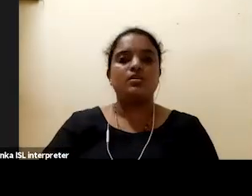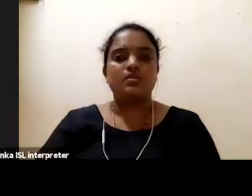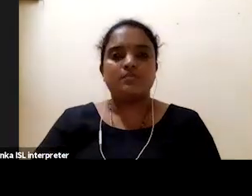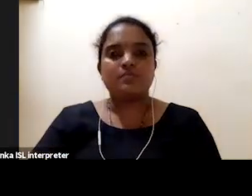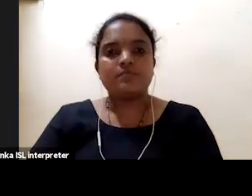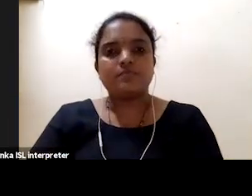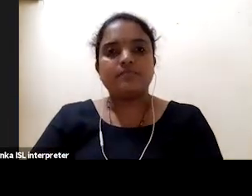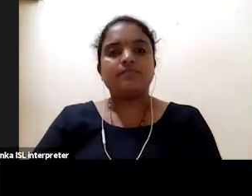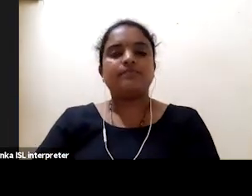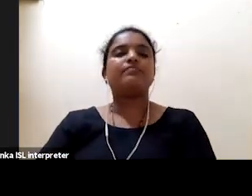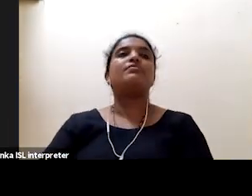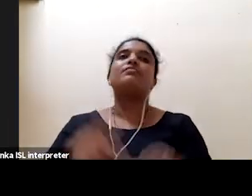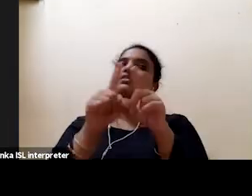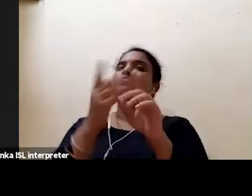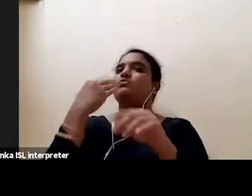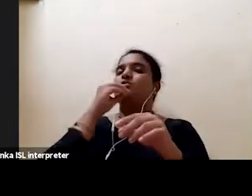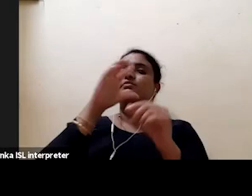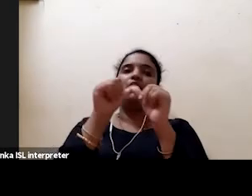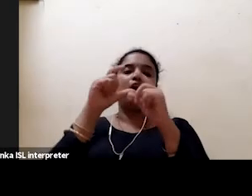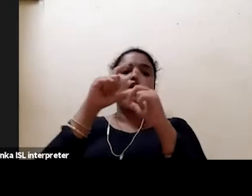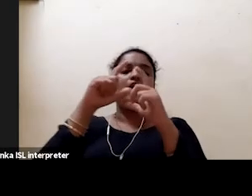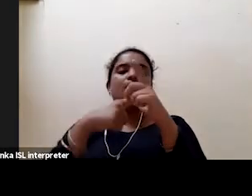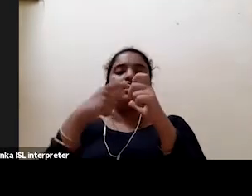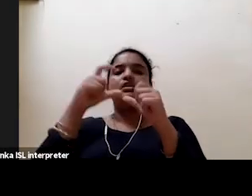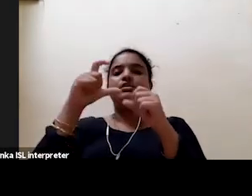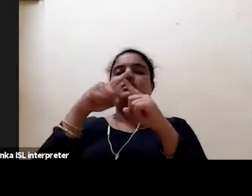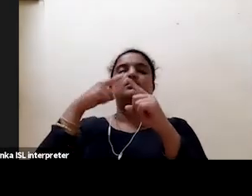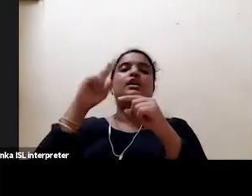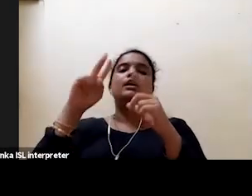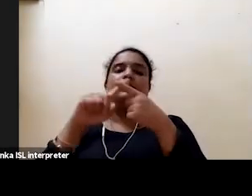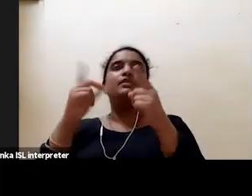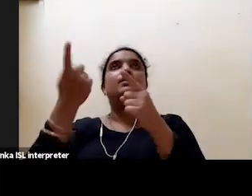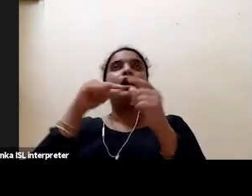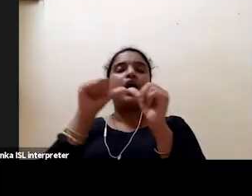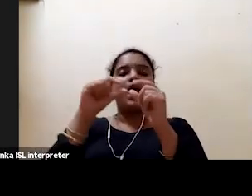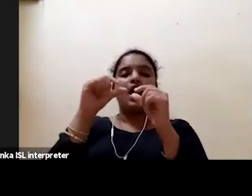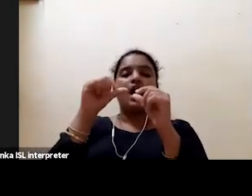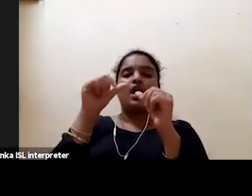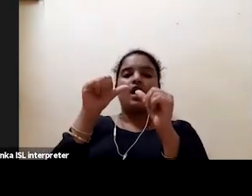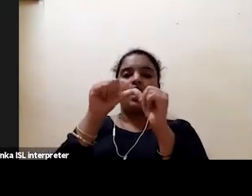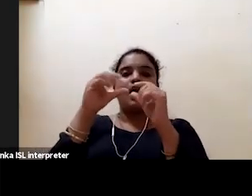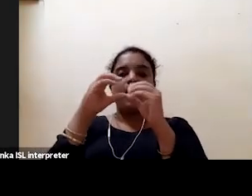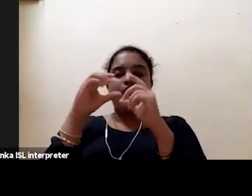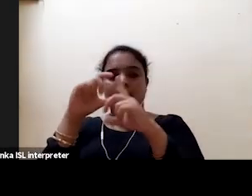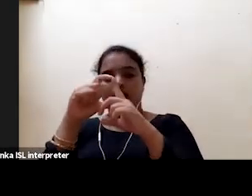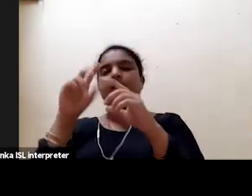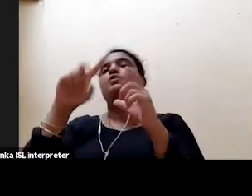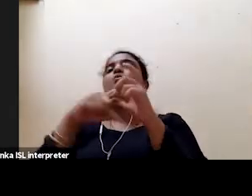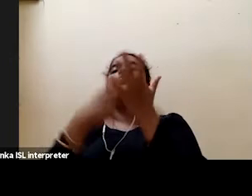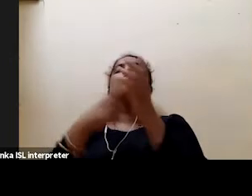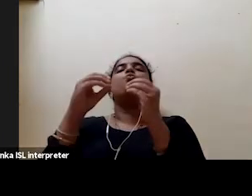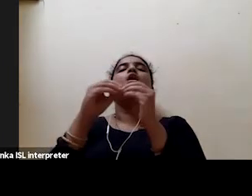you about adjectives and adverbs. Edit these ruthlessly. Uh, Detached editing, also I spoke about